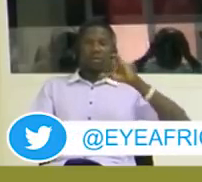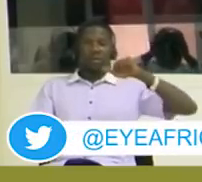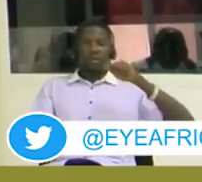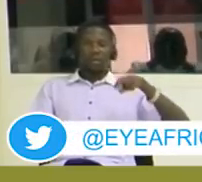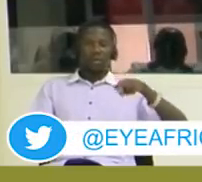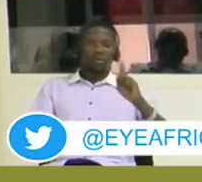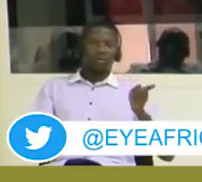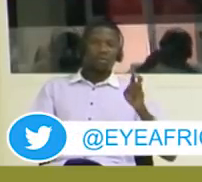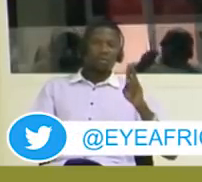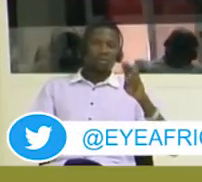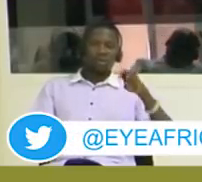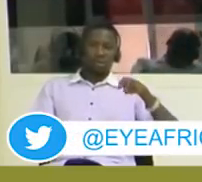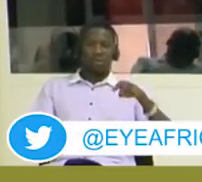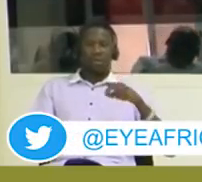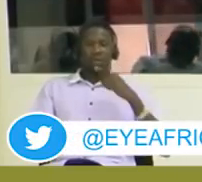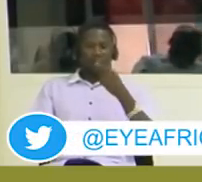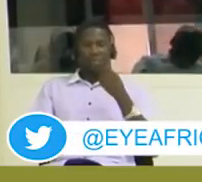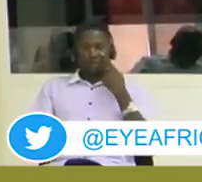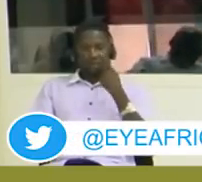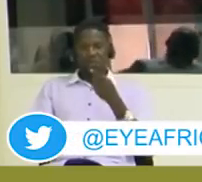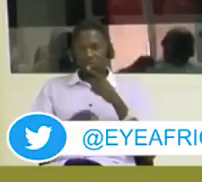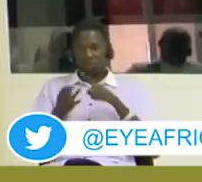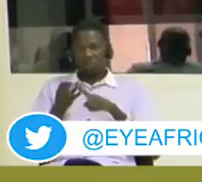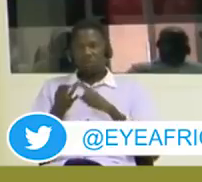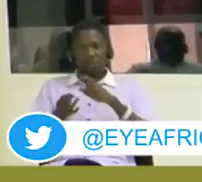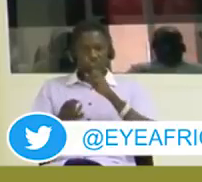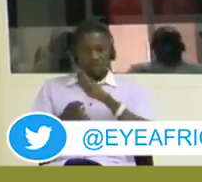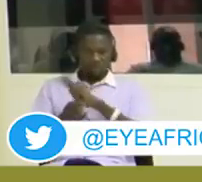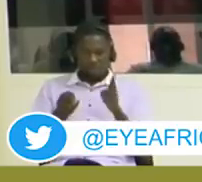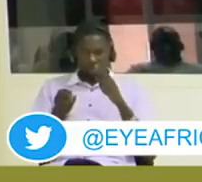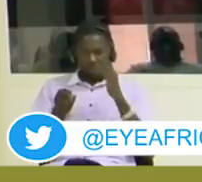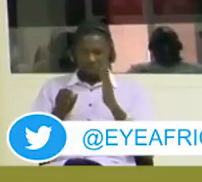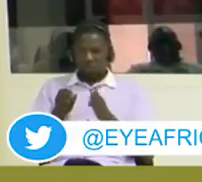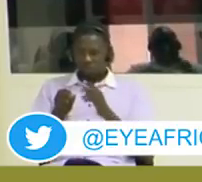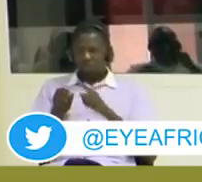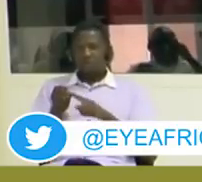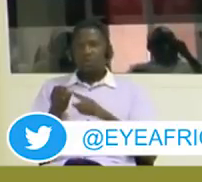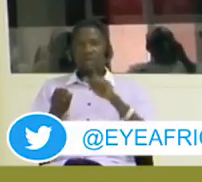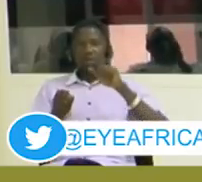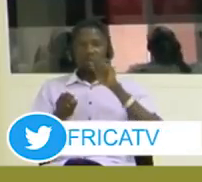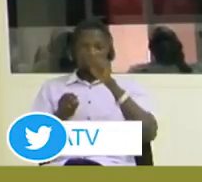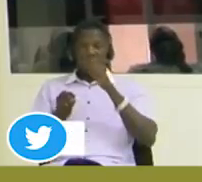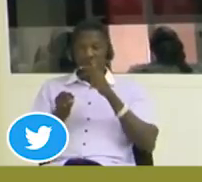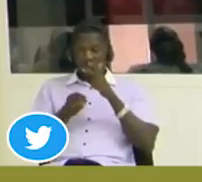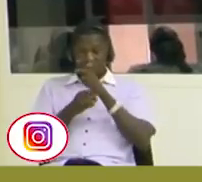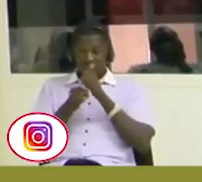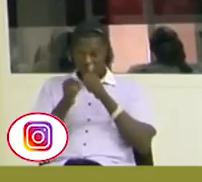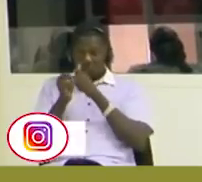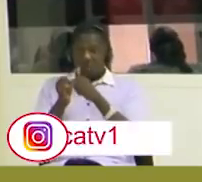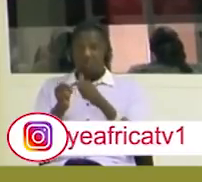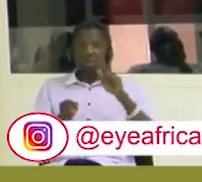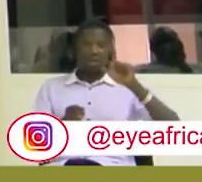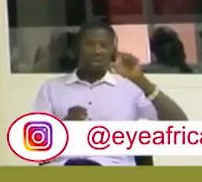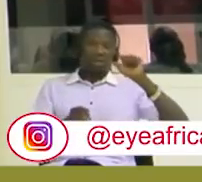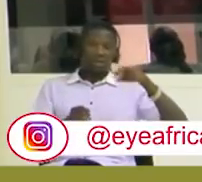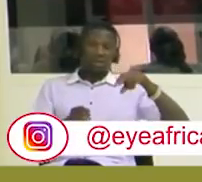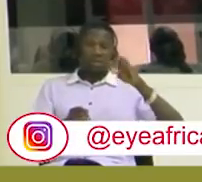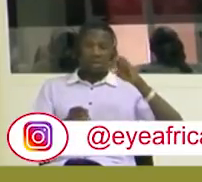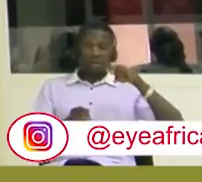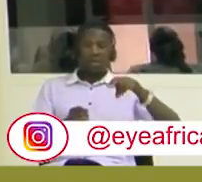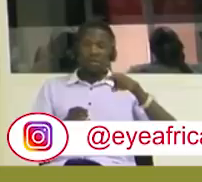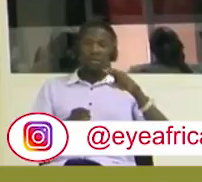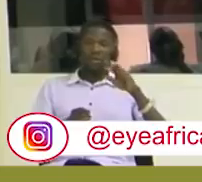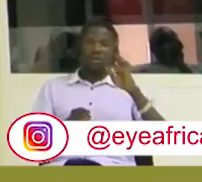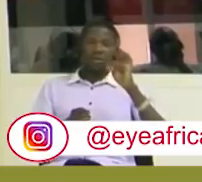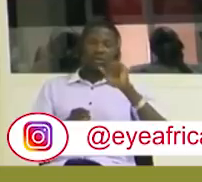Mm-hmm. Your Oddly, Lamin Fati said he dropped you at that house that night. You denied it. Mm-hmm. Your